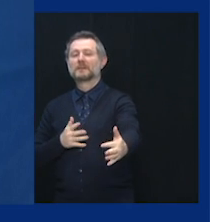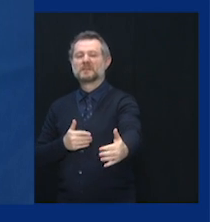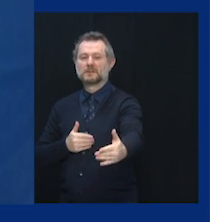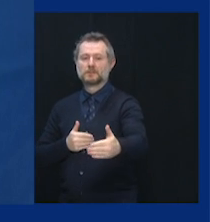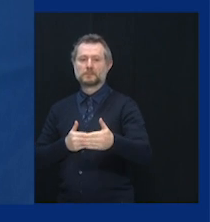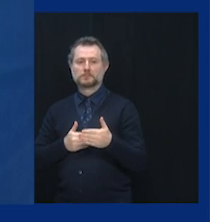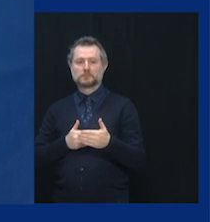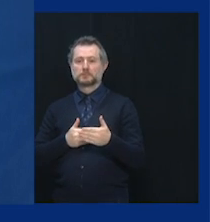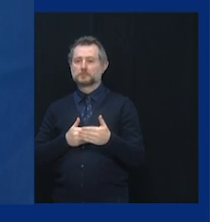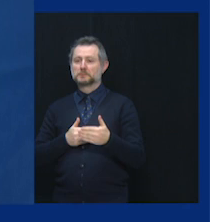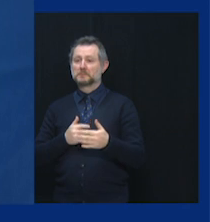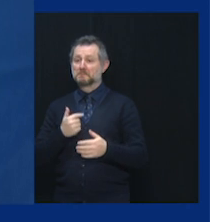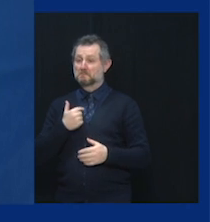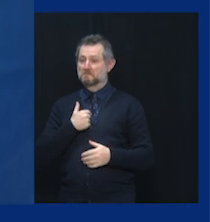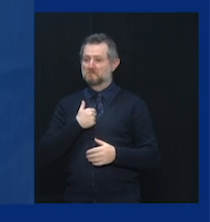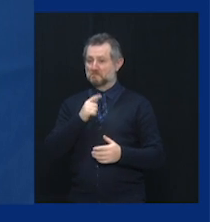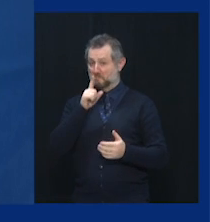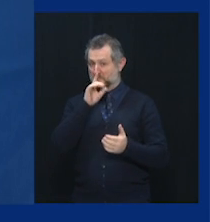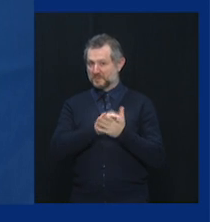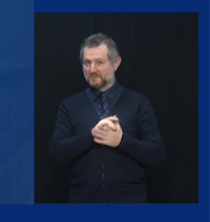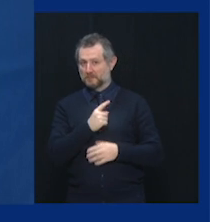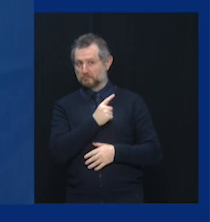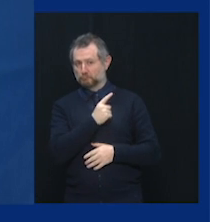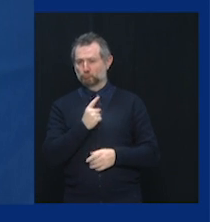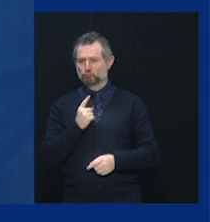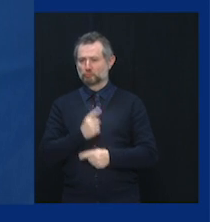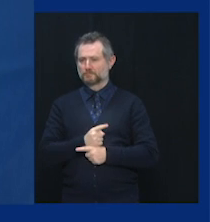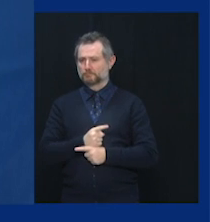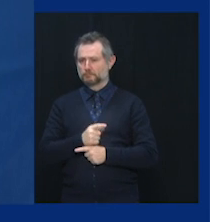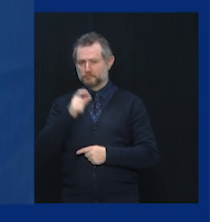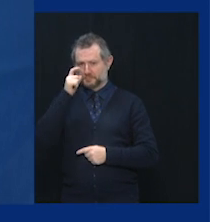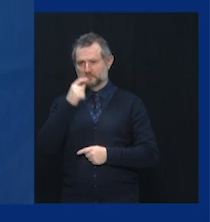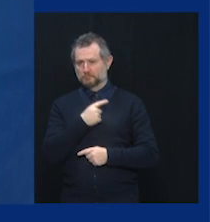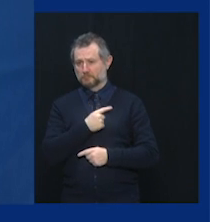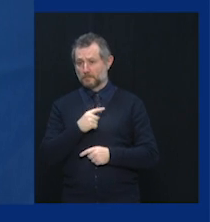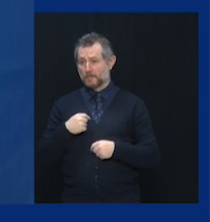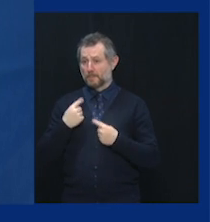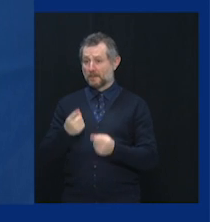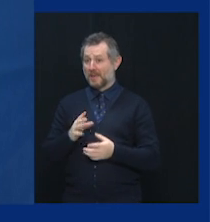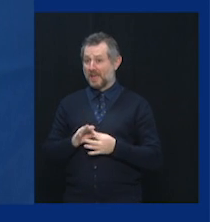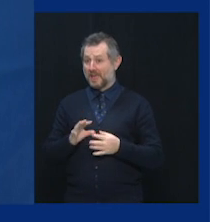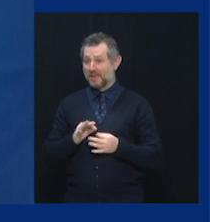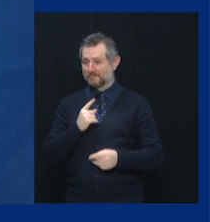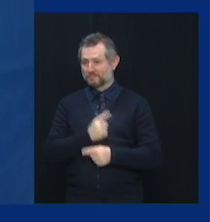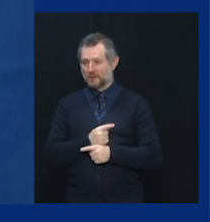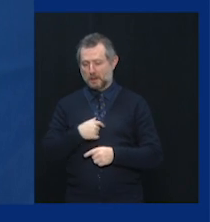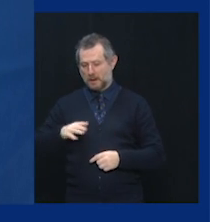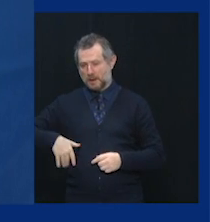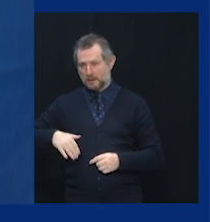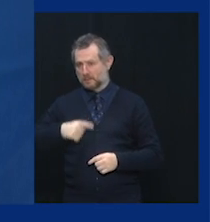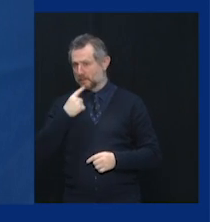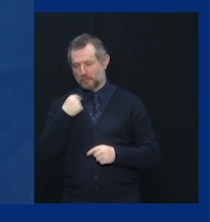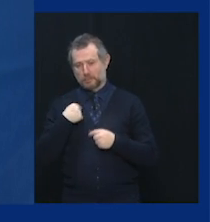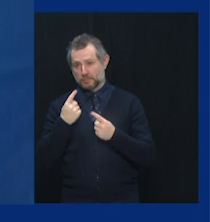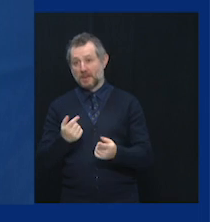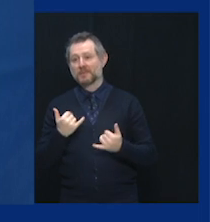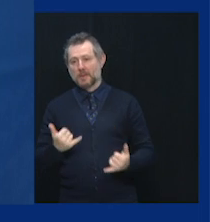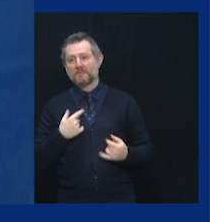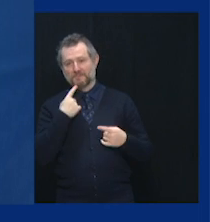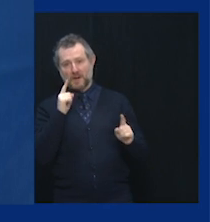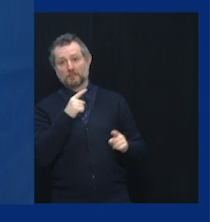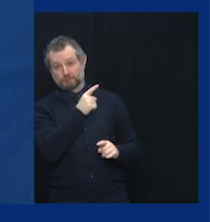is right. I'm not accustomed to saying that. Increase production through the Defense Production